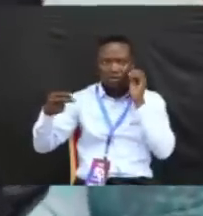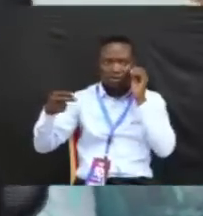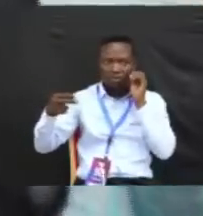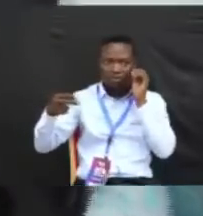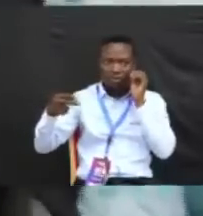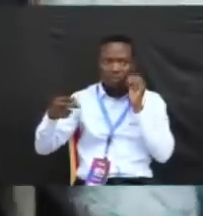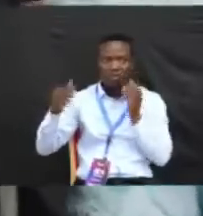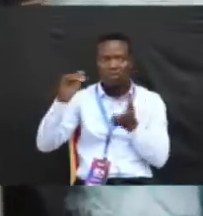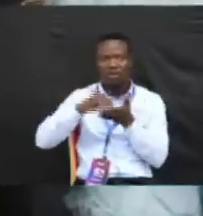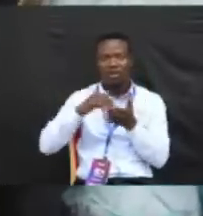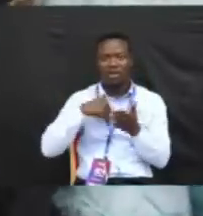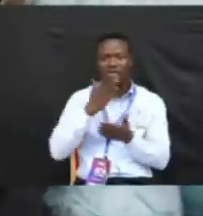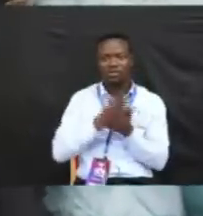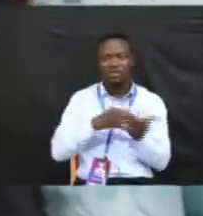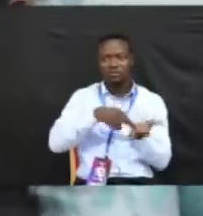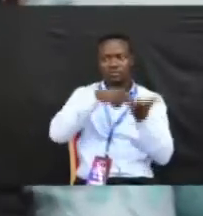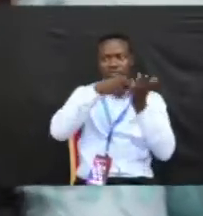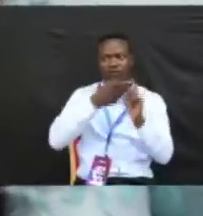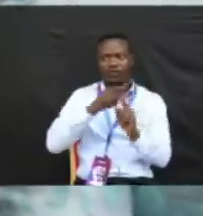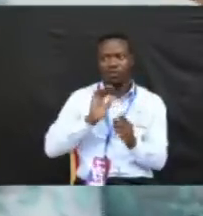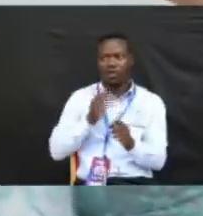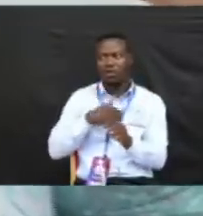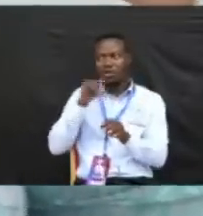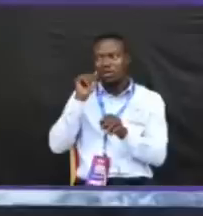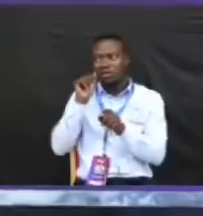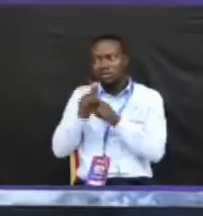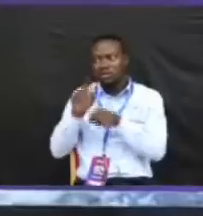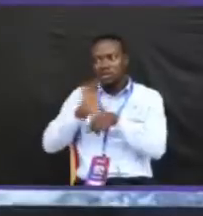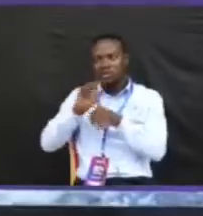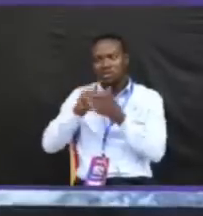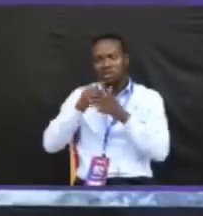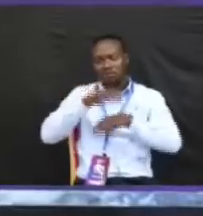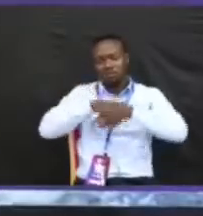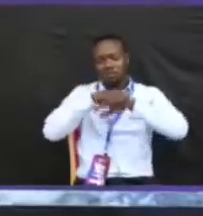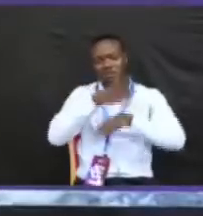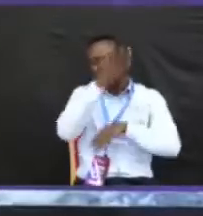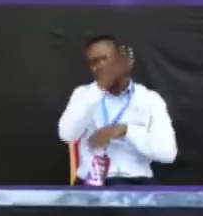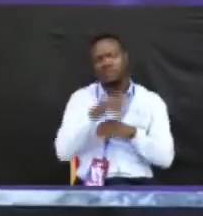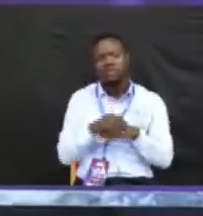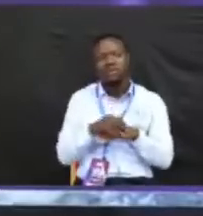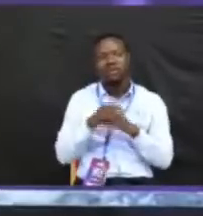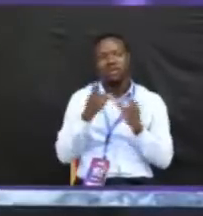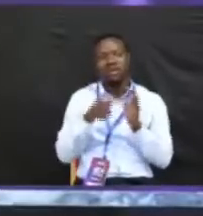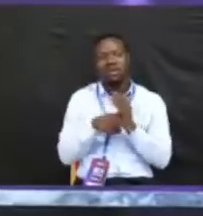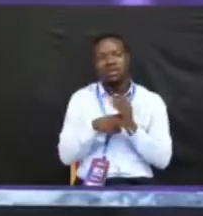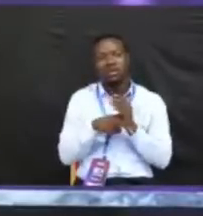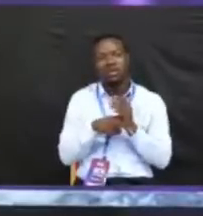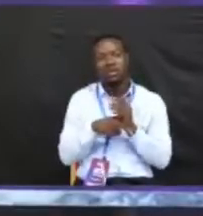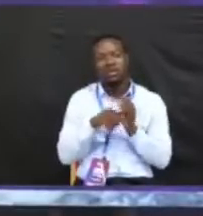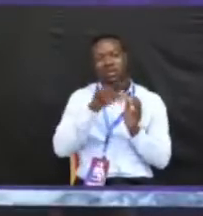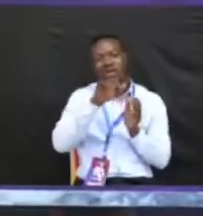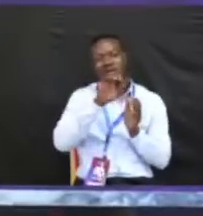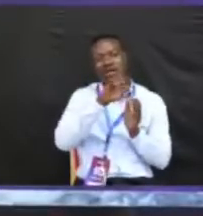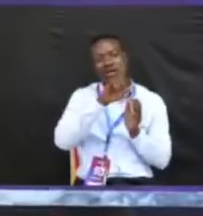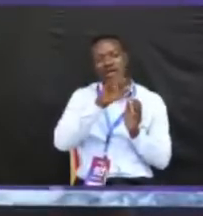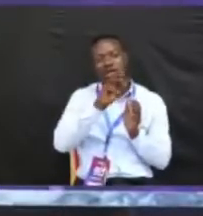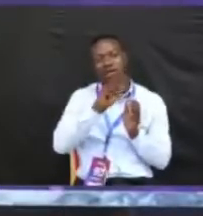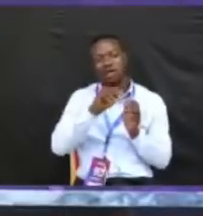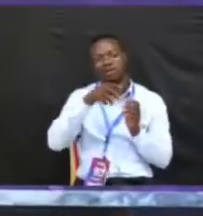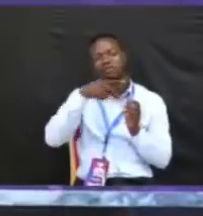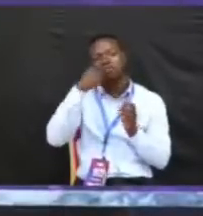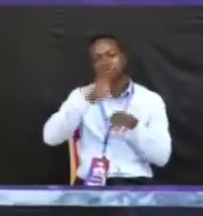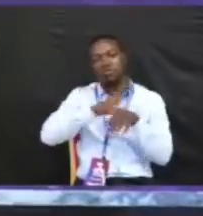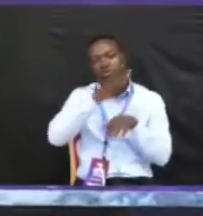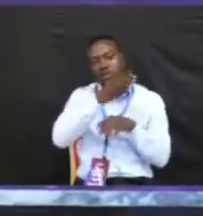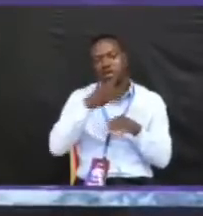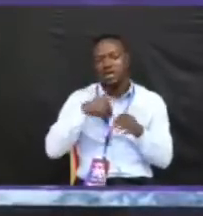chairman. We have reps from sister church in the UK. That's Ellen Penta Churches UK. We